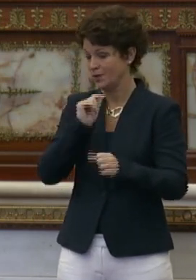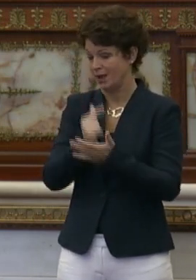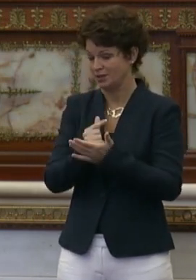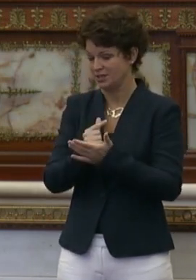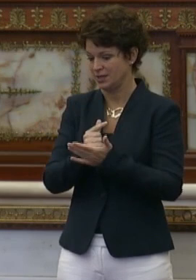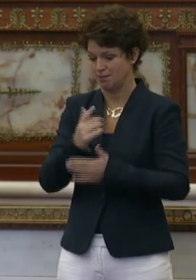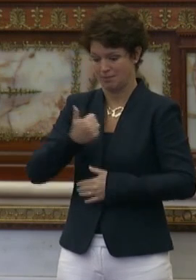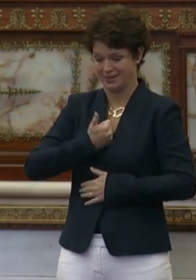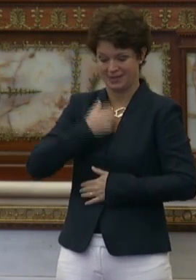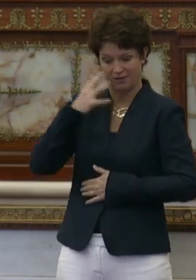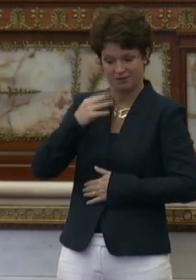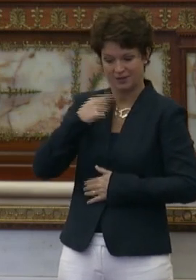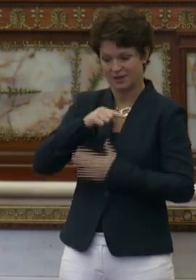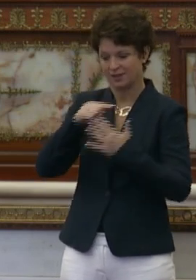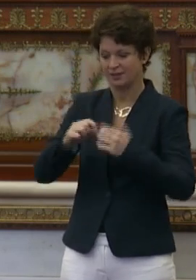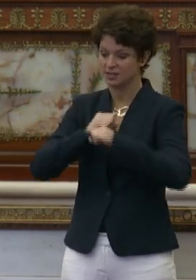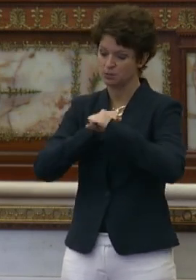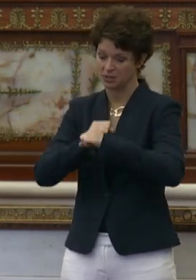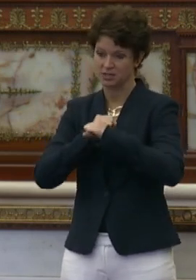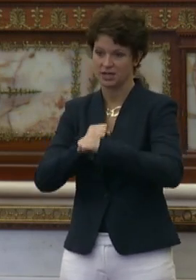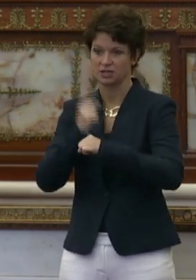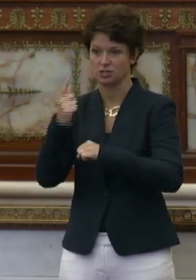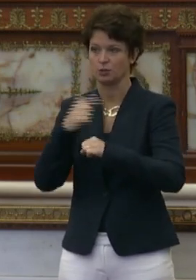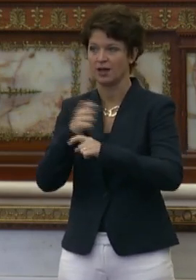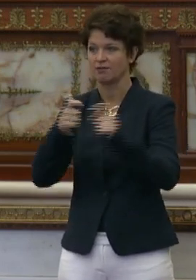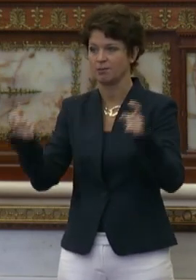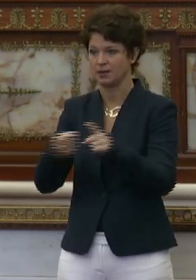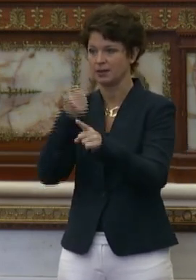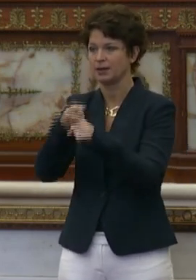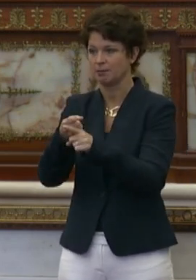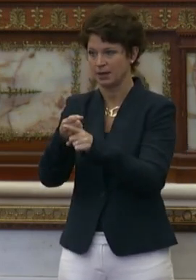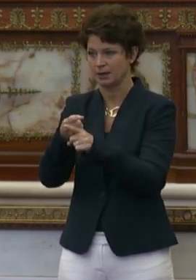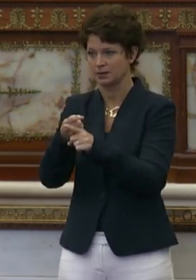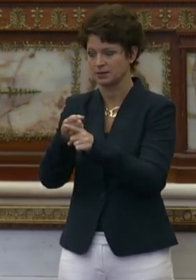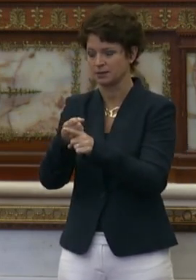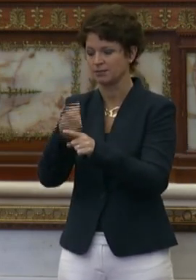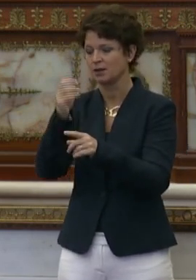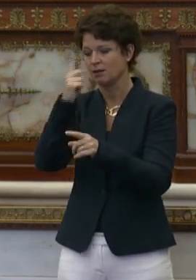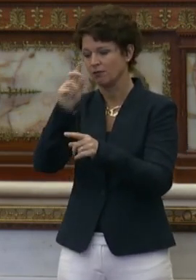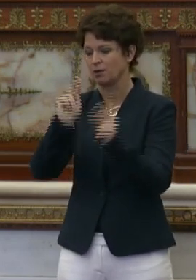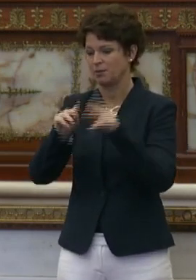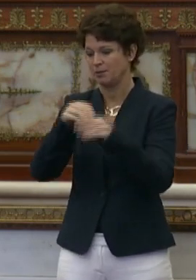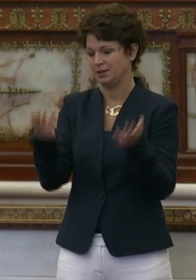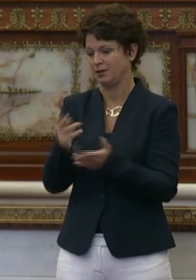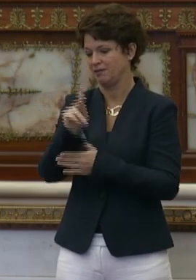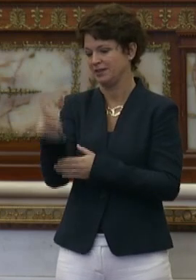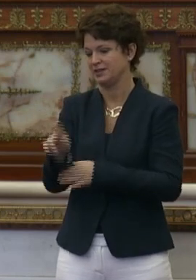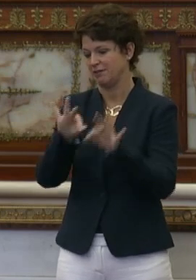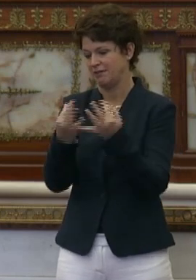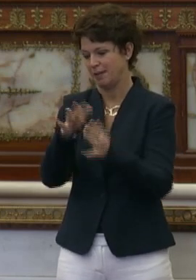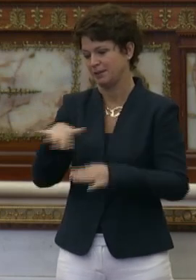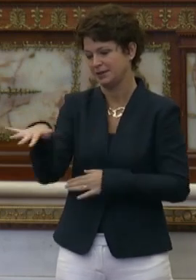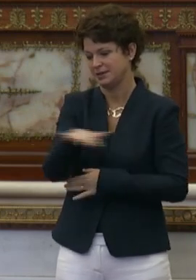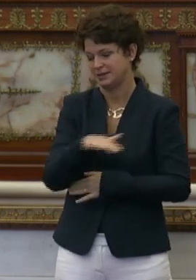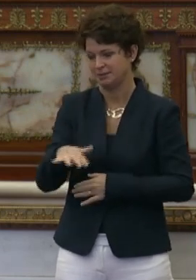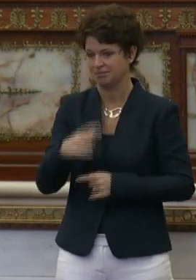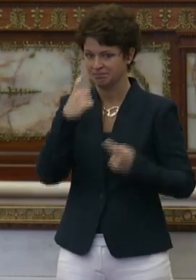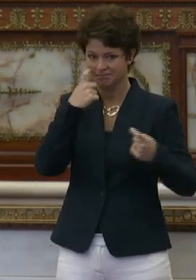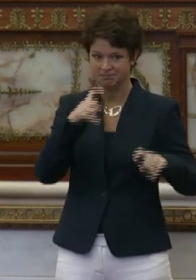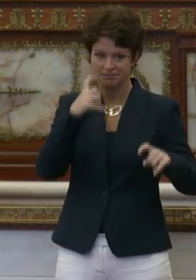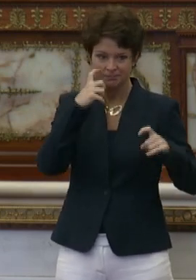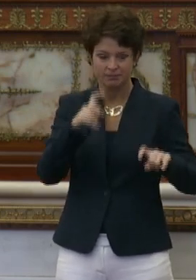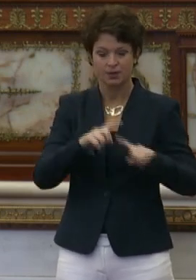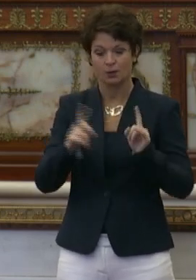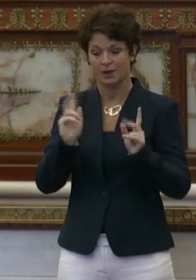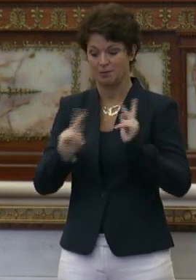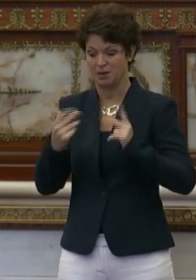I know that these protections will have enormous impact on Philadelphia families. When families have